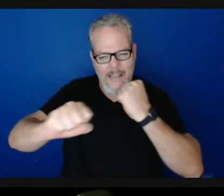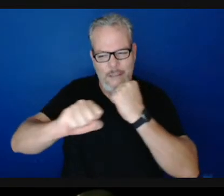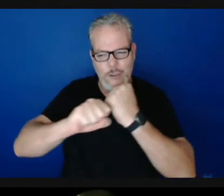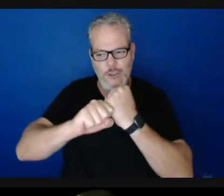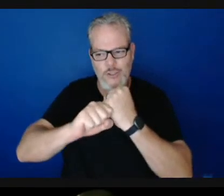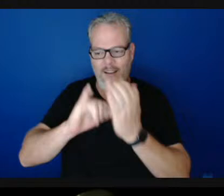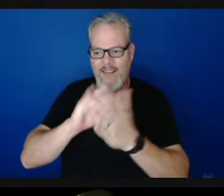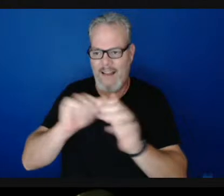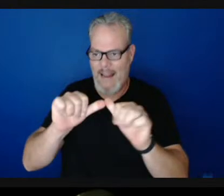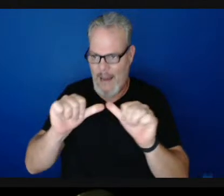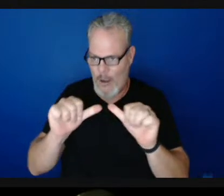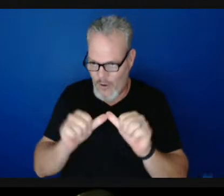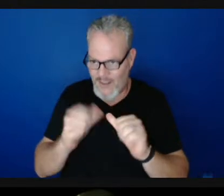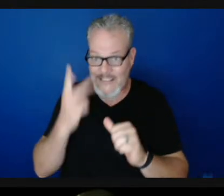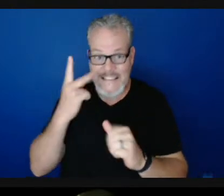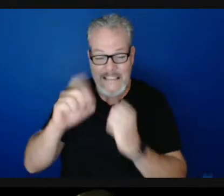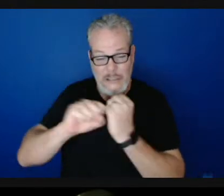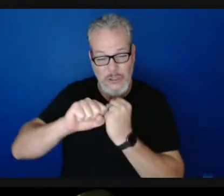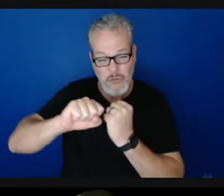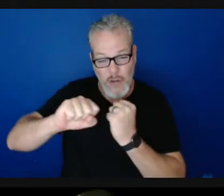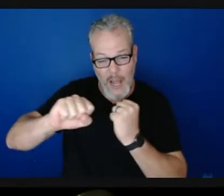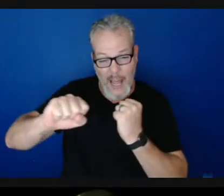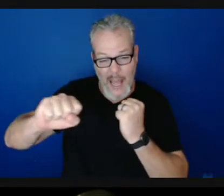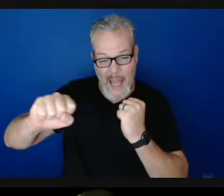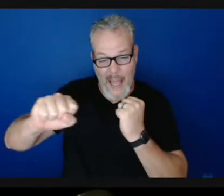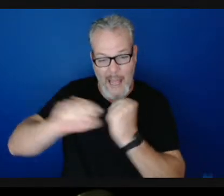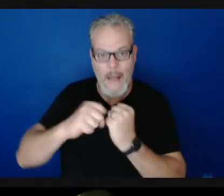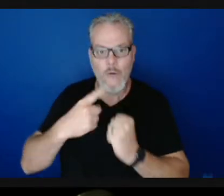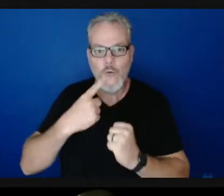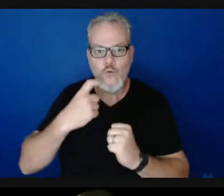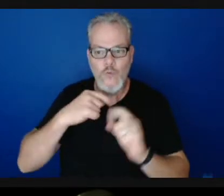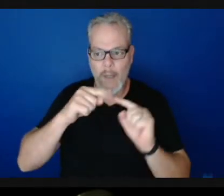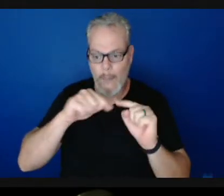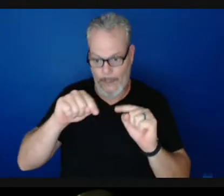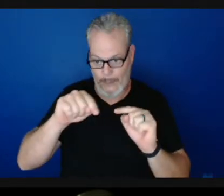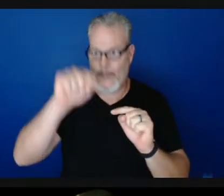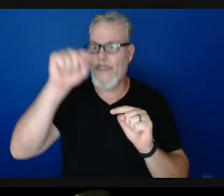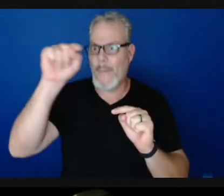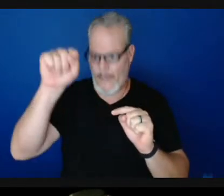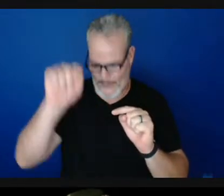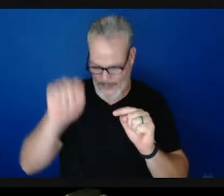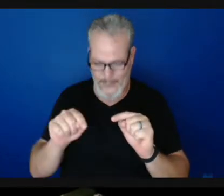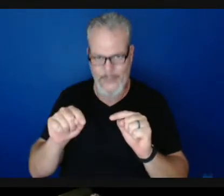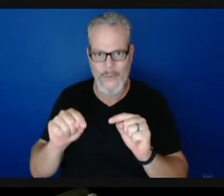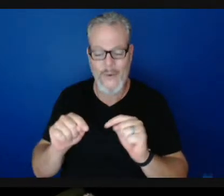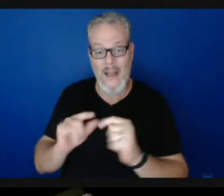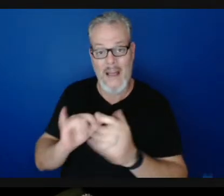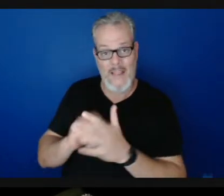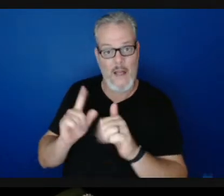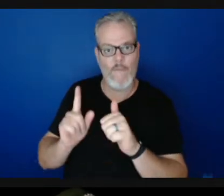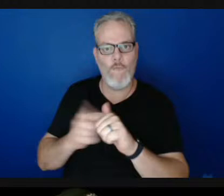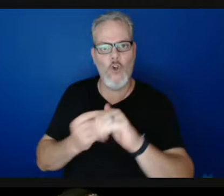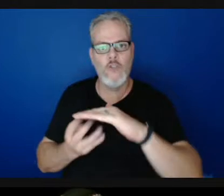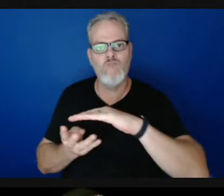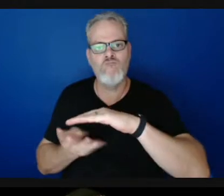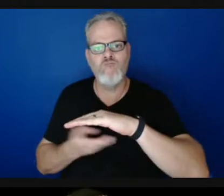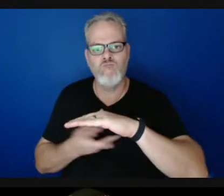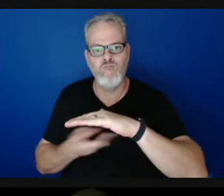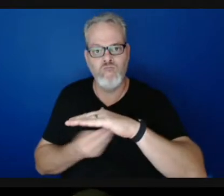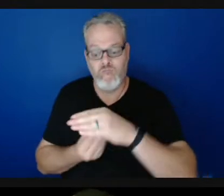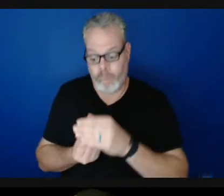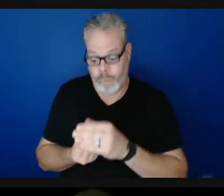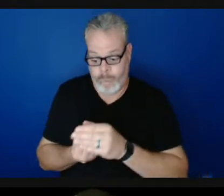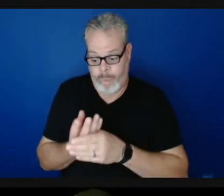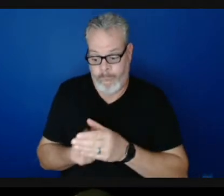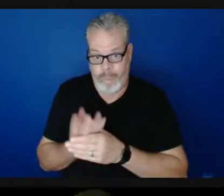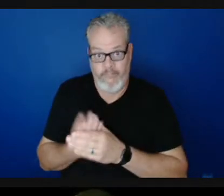as possible right there, that stretching right there. And likely when we have that first pulse of eruption, then it sags a bit, but it didn't last as long,